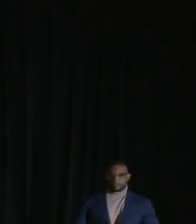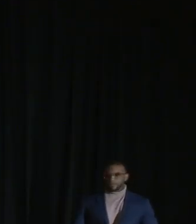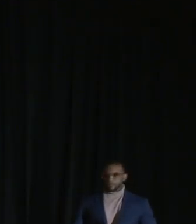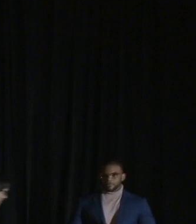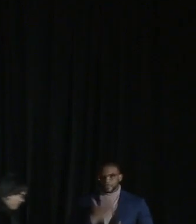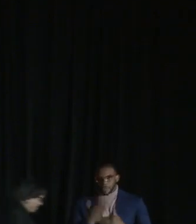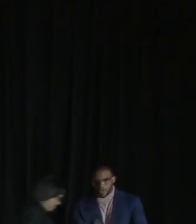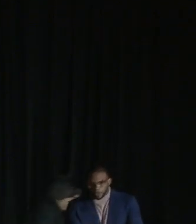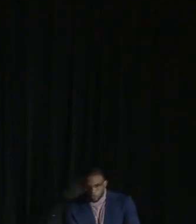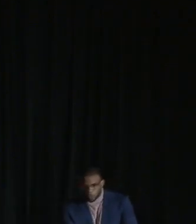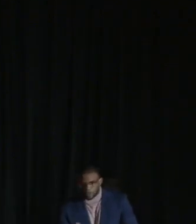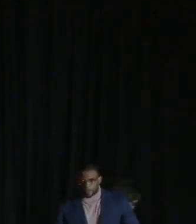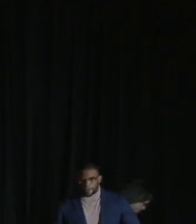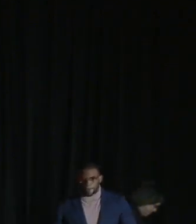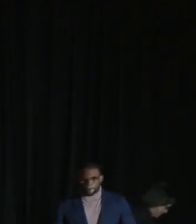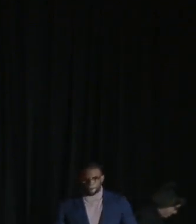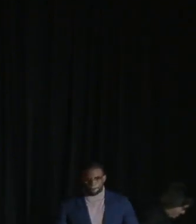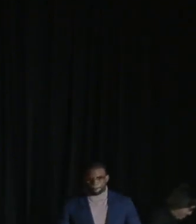Good morning.